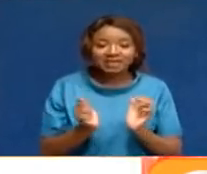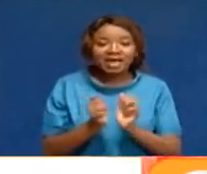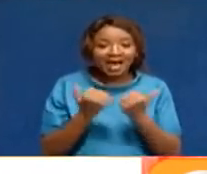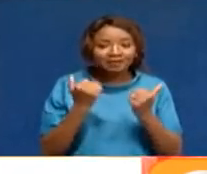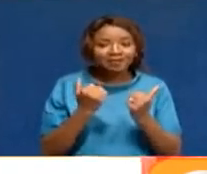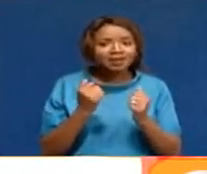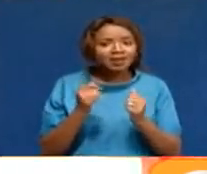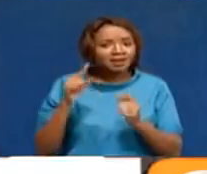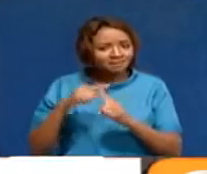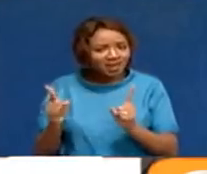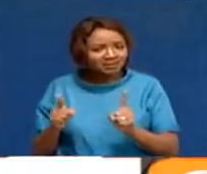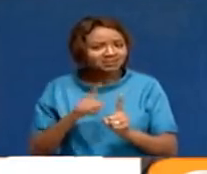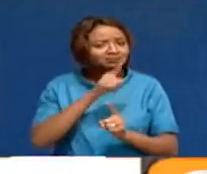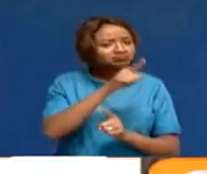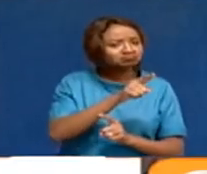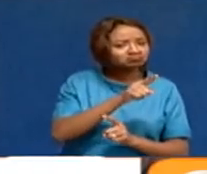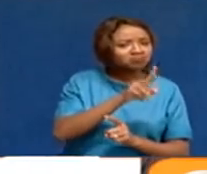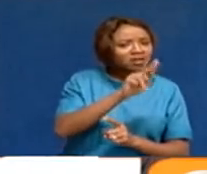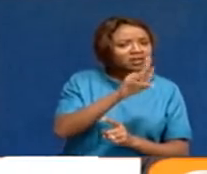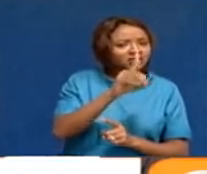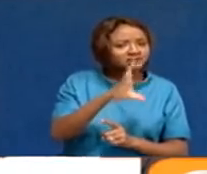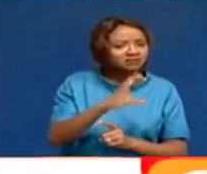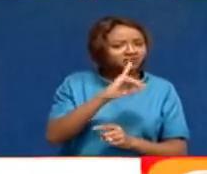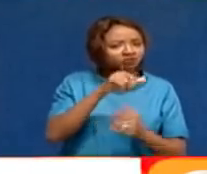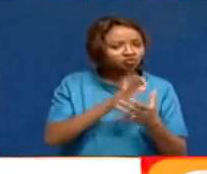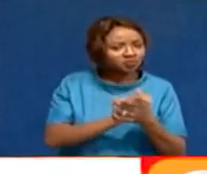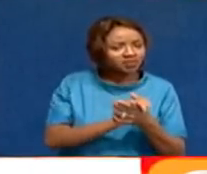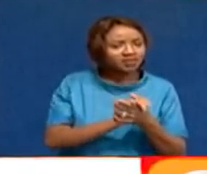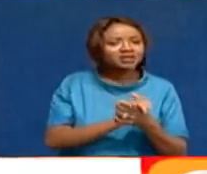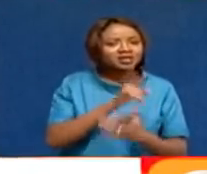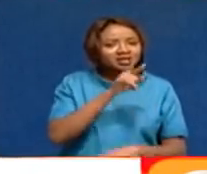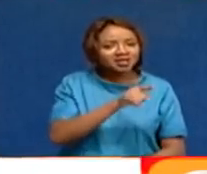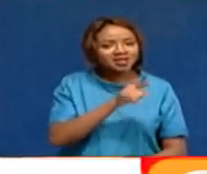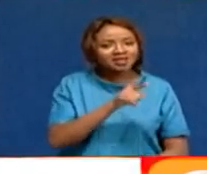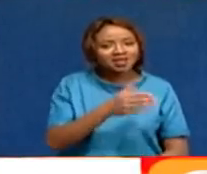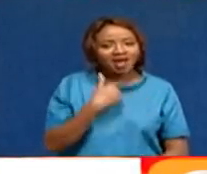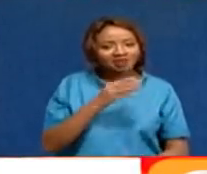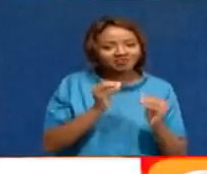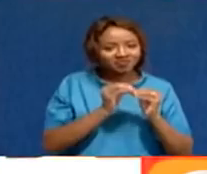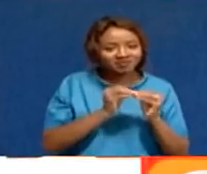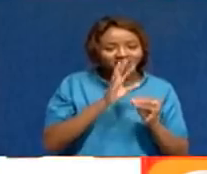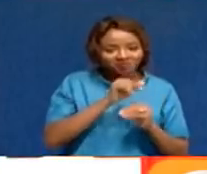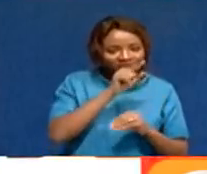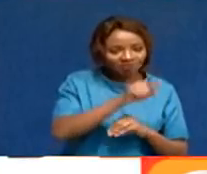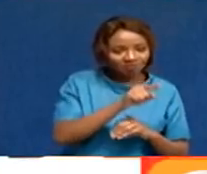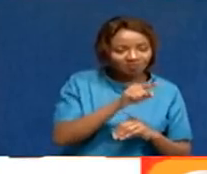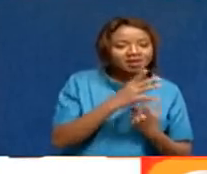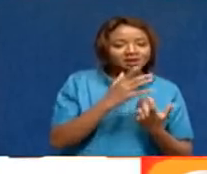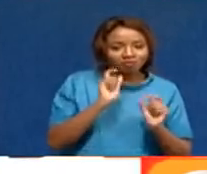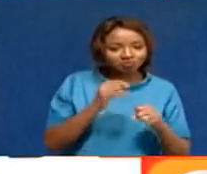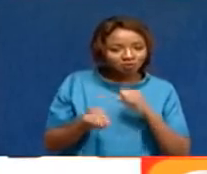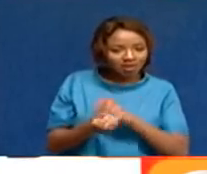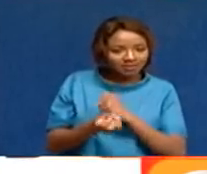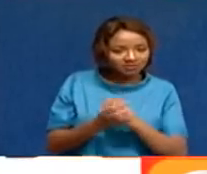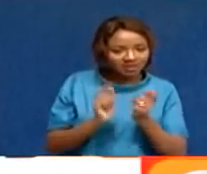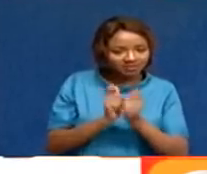2 days before Jubilee National Delegates Conference to be held on Friday. It is during the National Delegates Conference the party is expected to pass